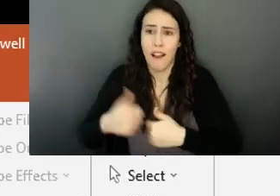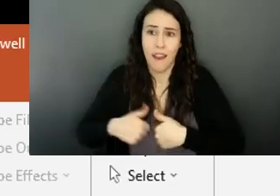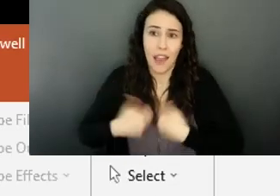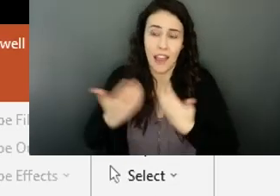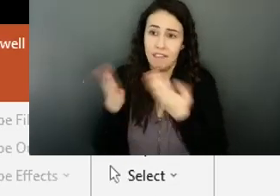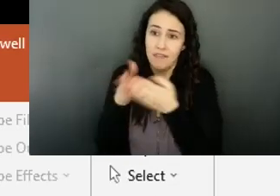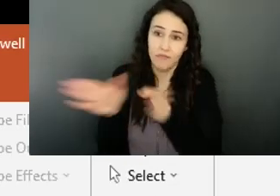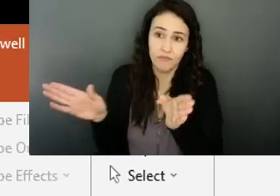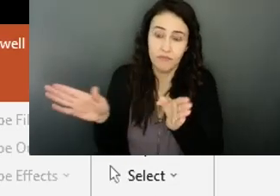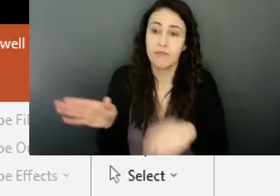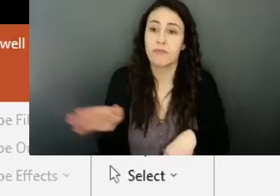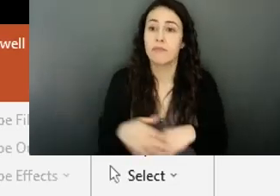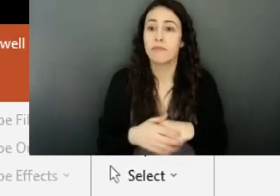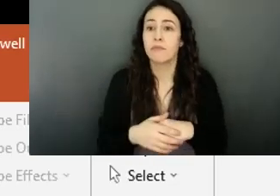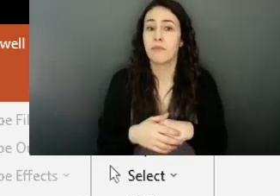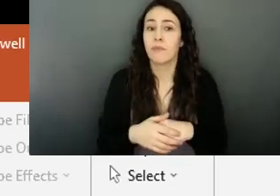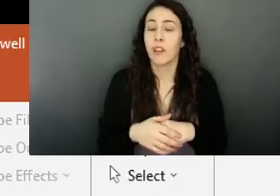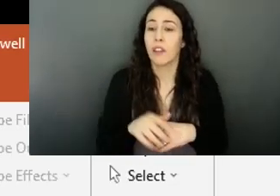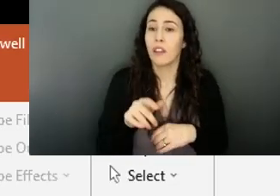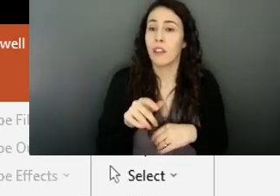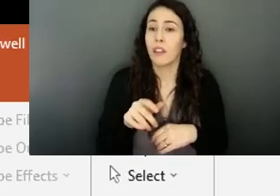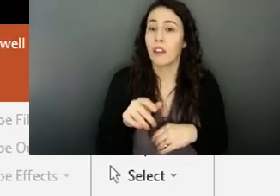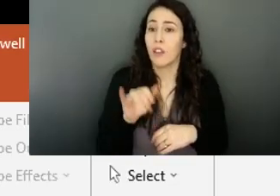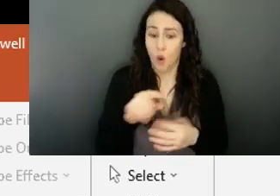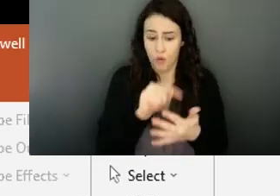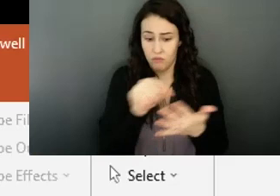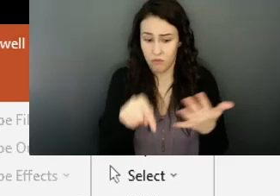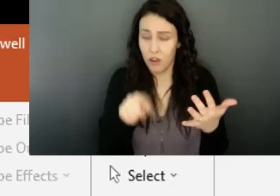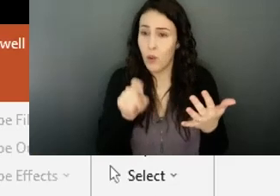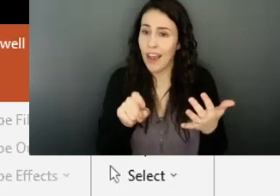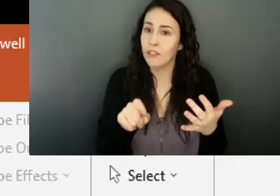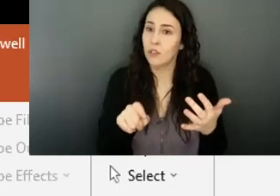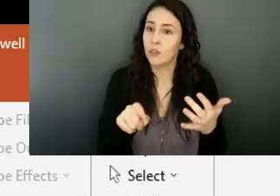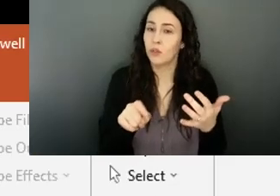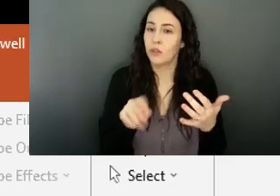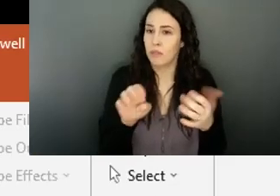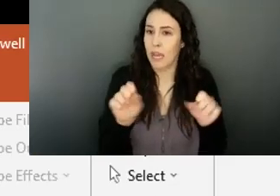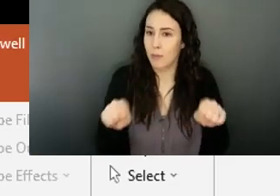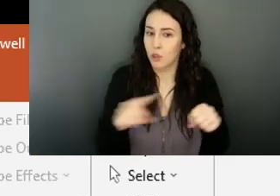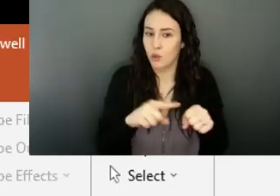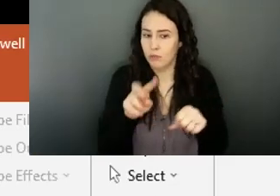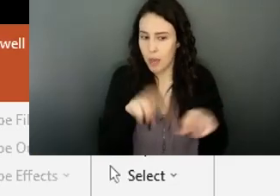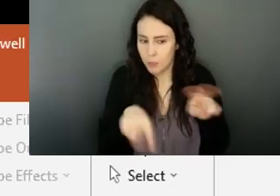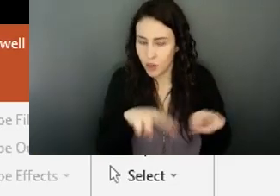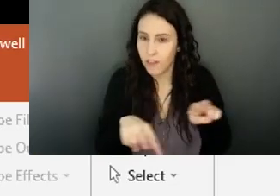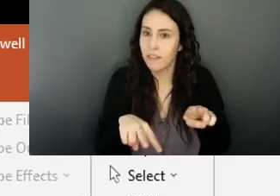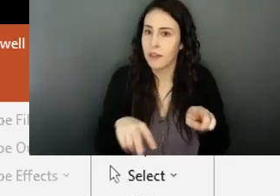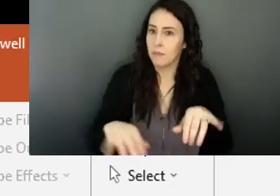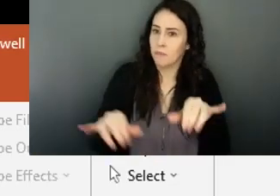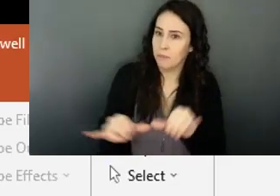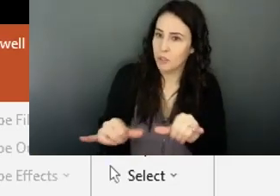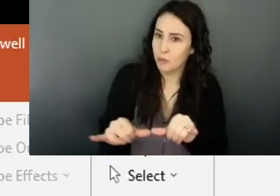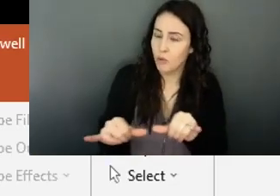be observable and measurable and clearly stated. So we spend a lot of time up